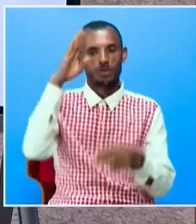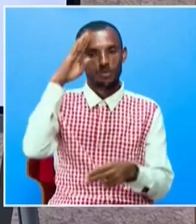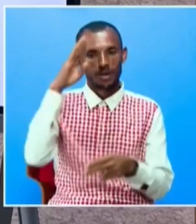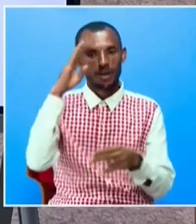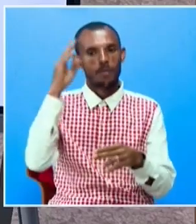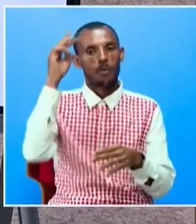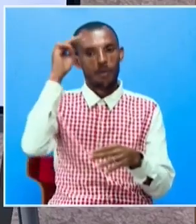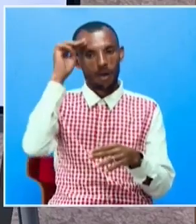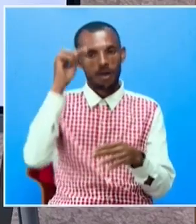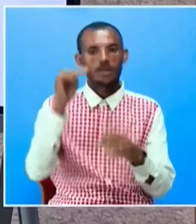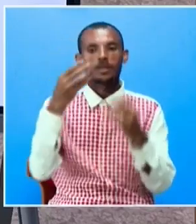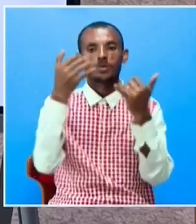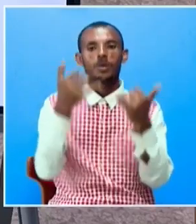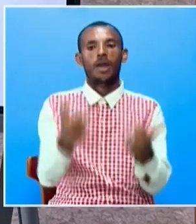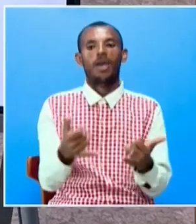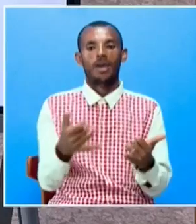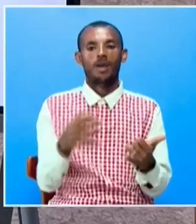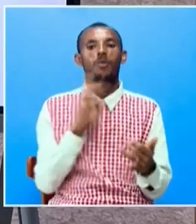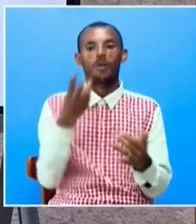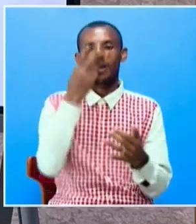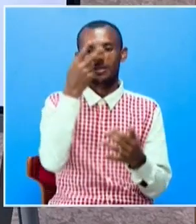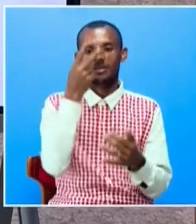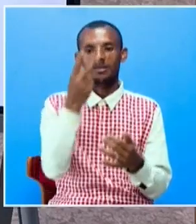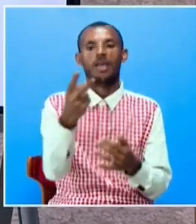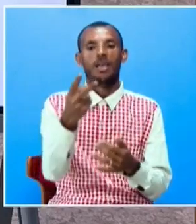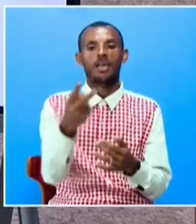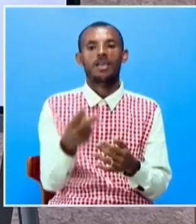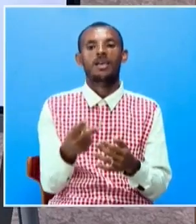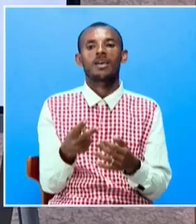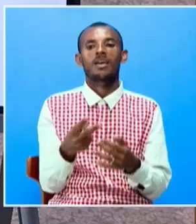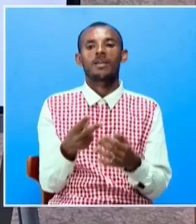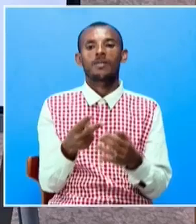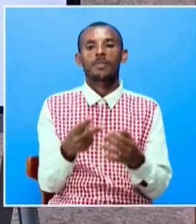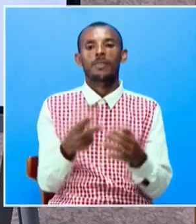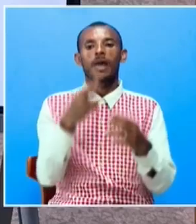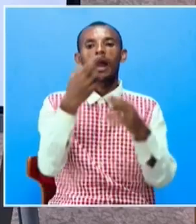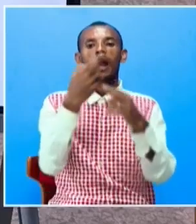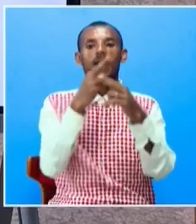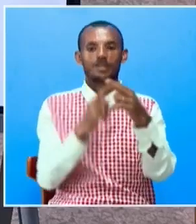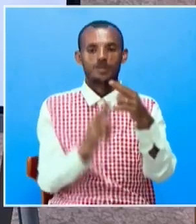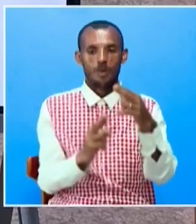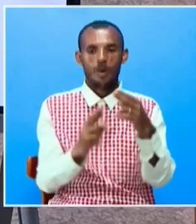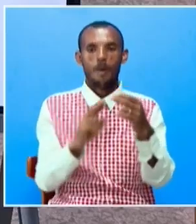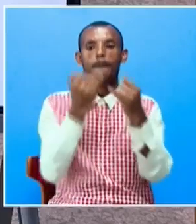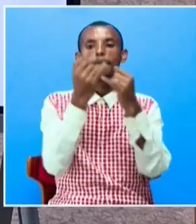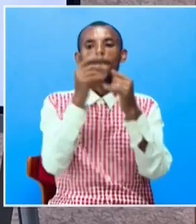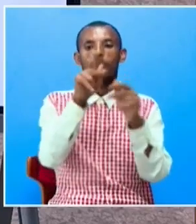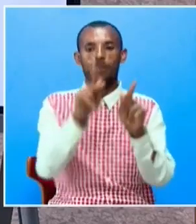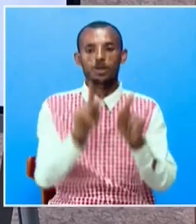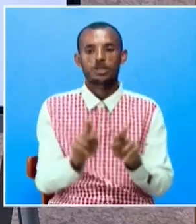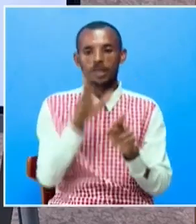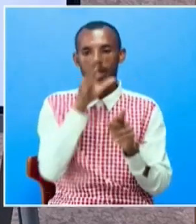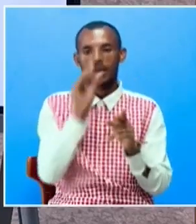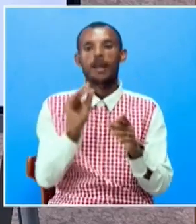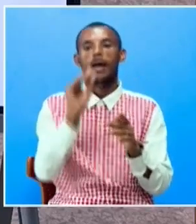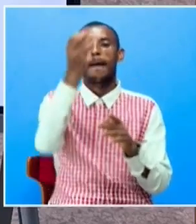Makonnen. Today, we will see ratio, proportion, and